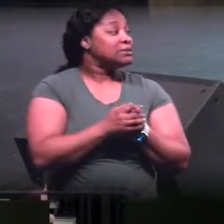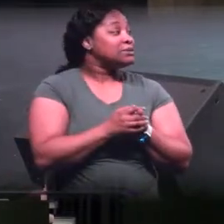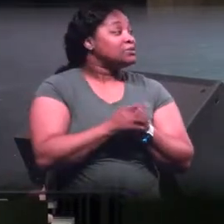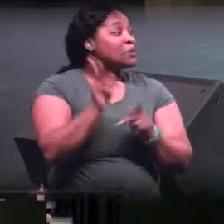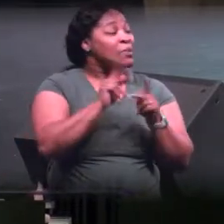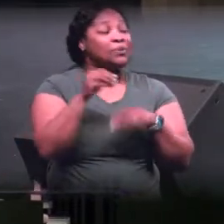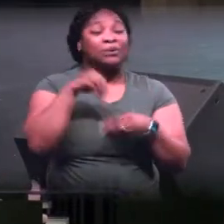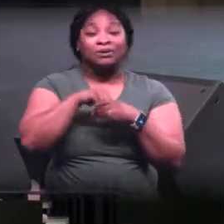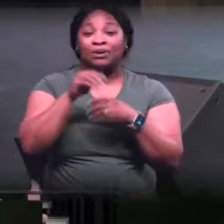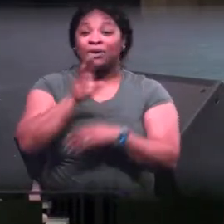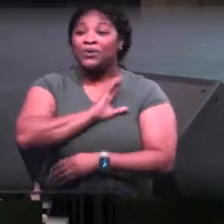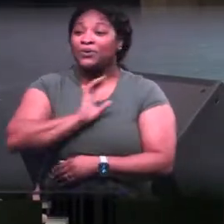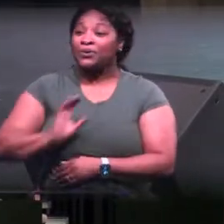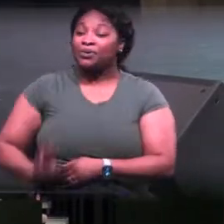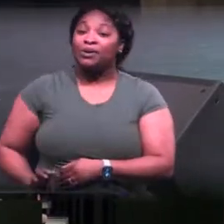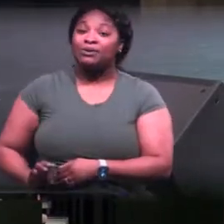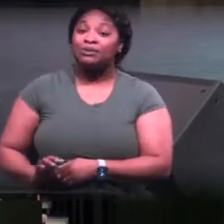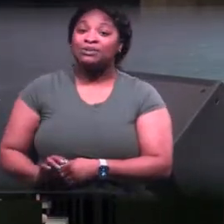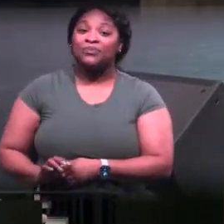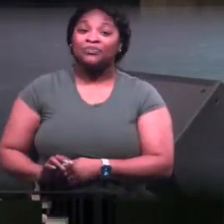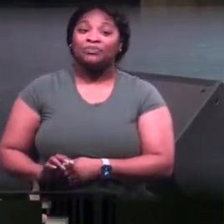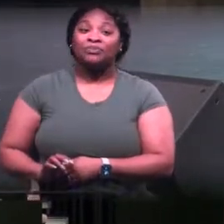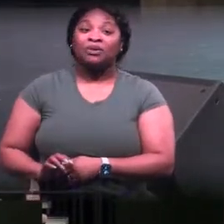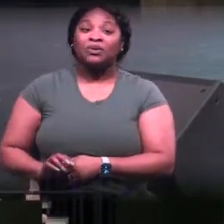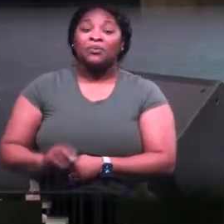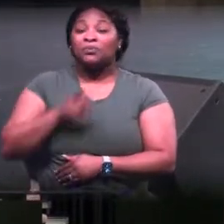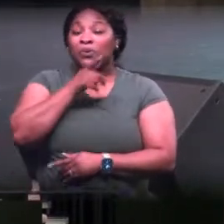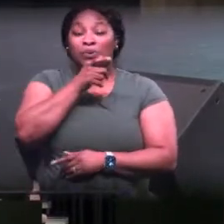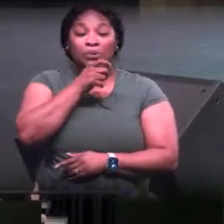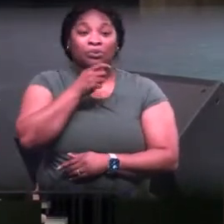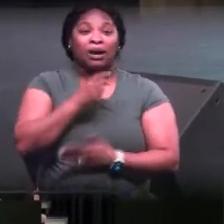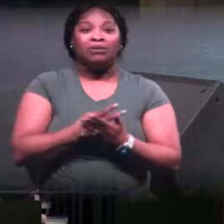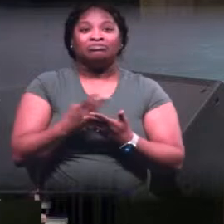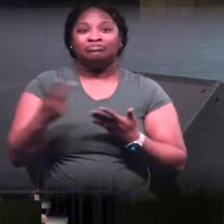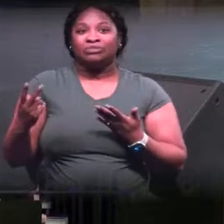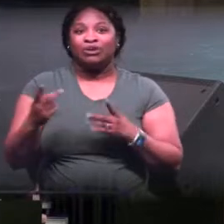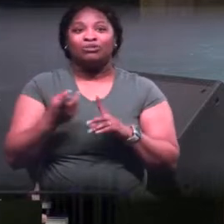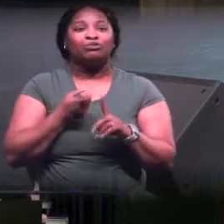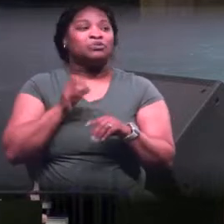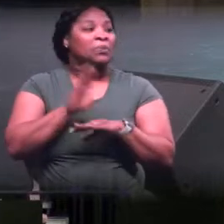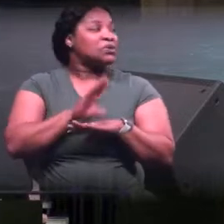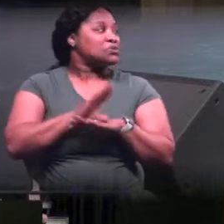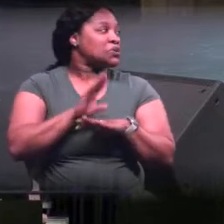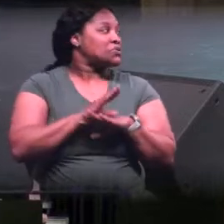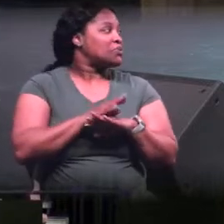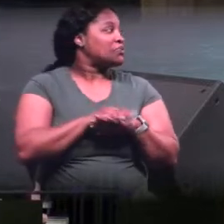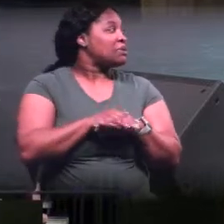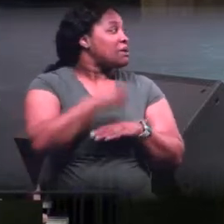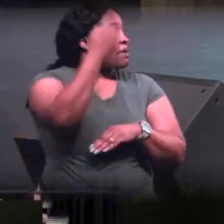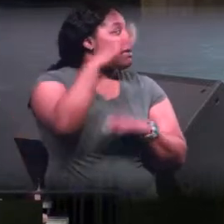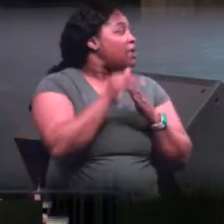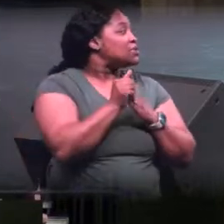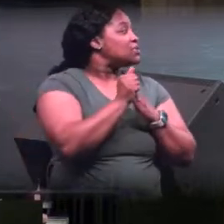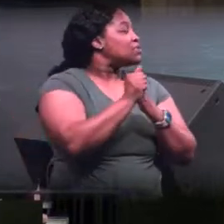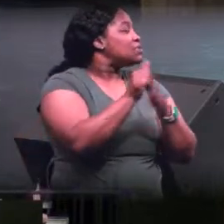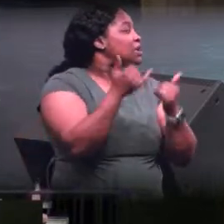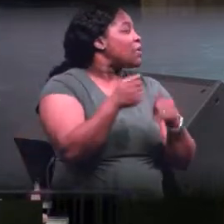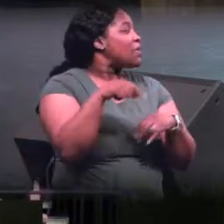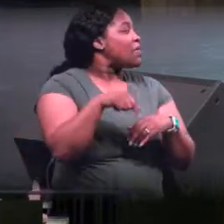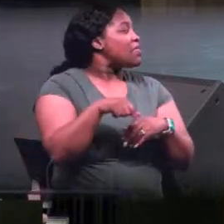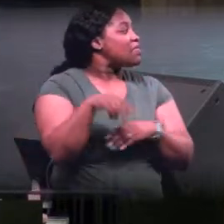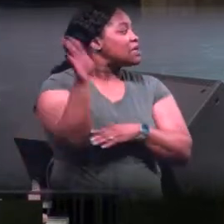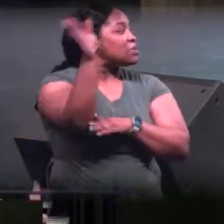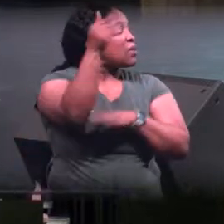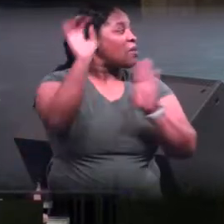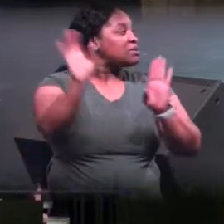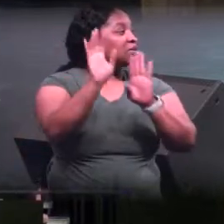in Christ, but who have fallen away from the church. And God is leading you right now on this Palm Sunday to say, I